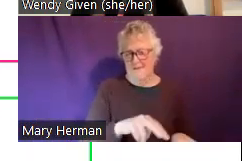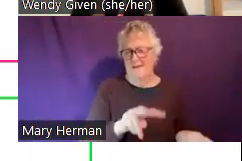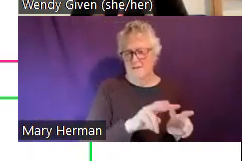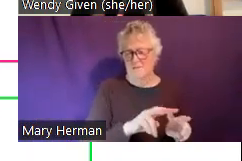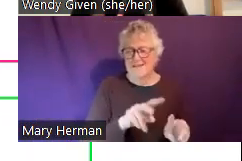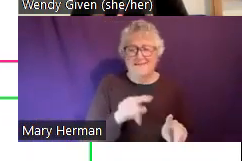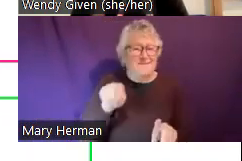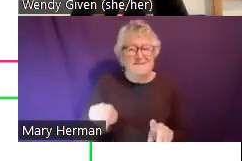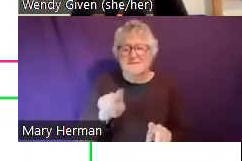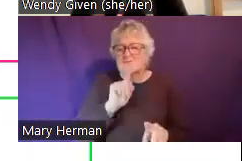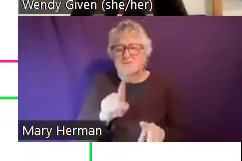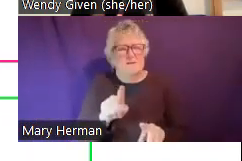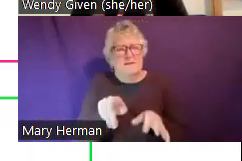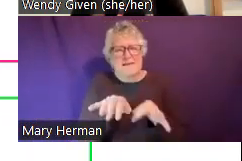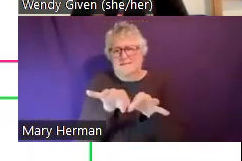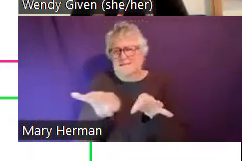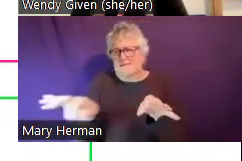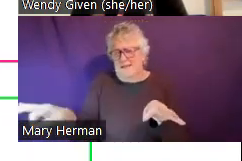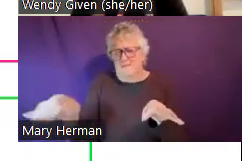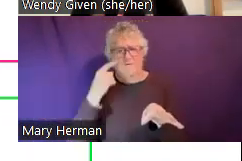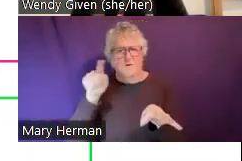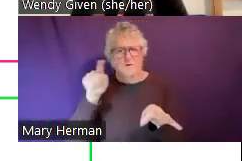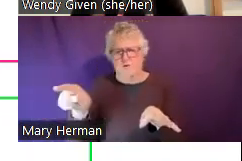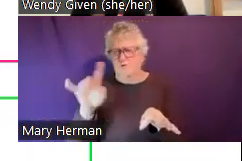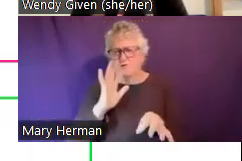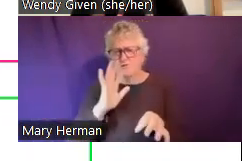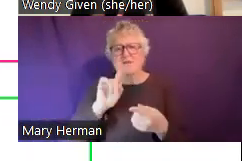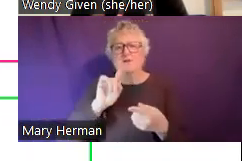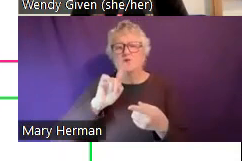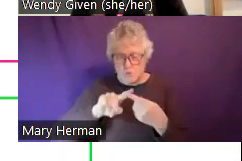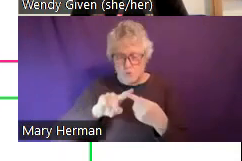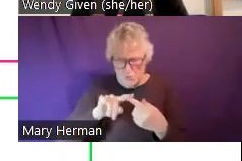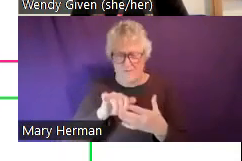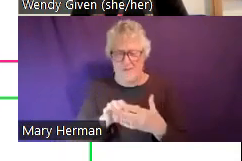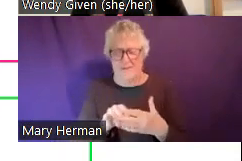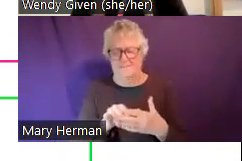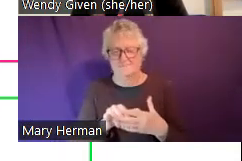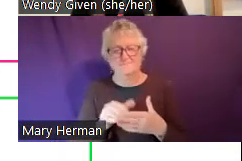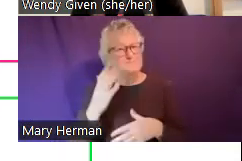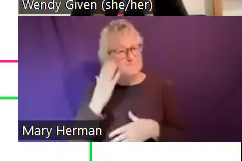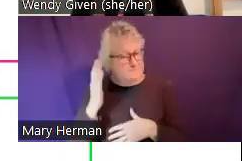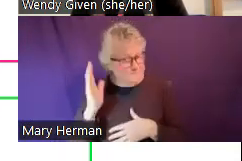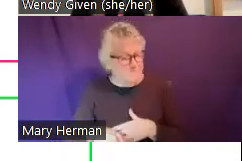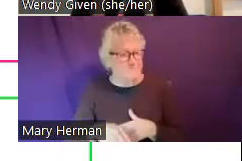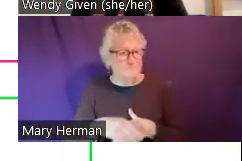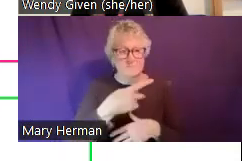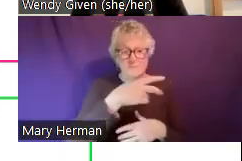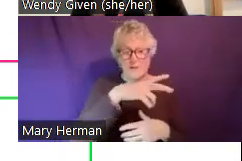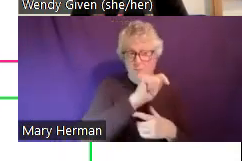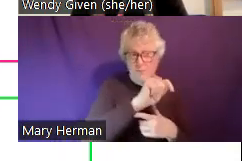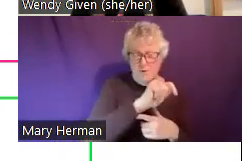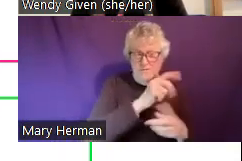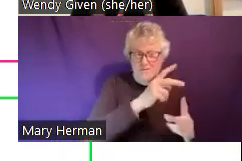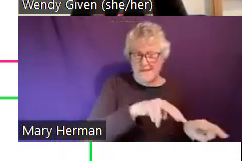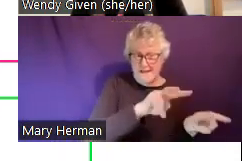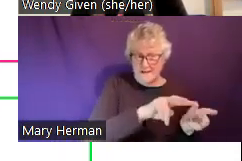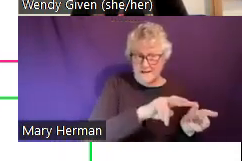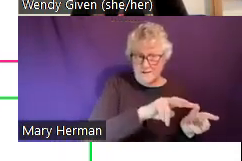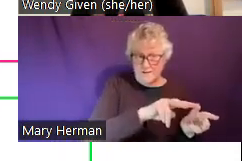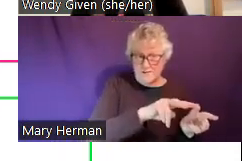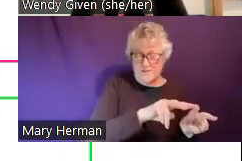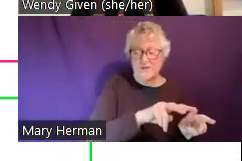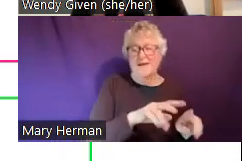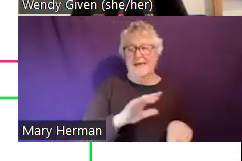that directly, knowing that what the port is hoping for is that your values around the idea of